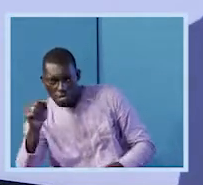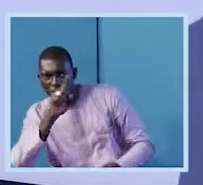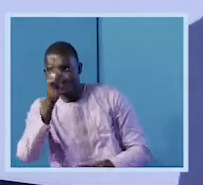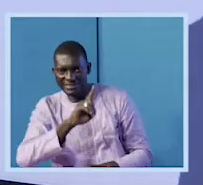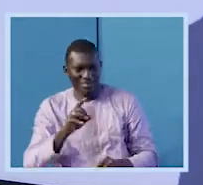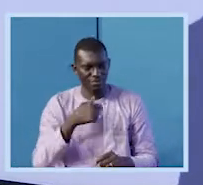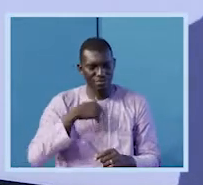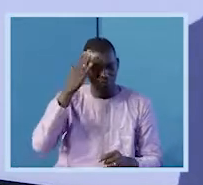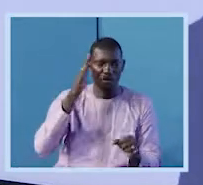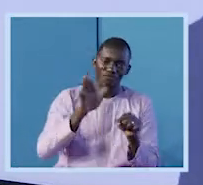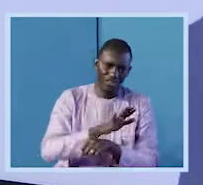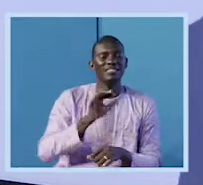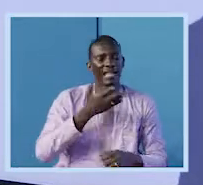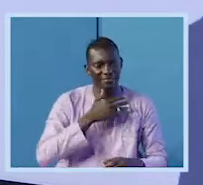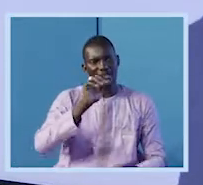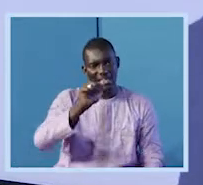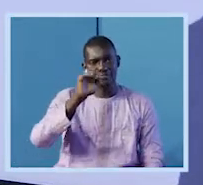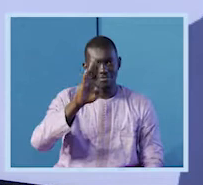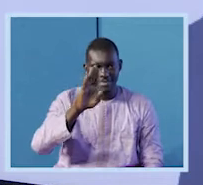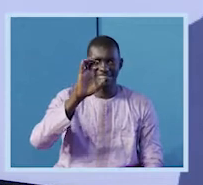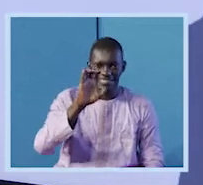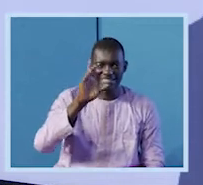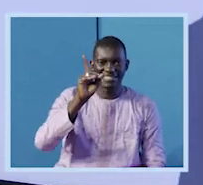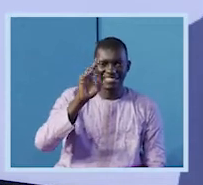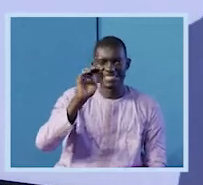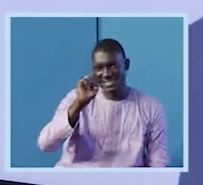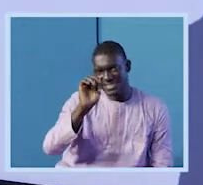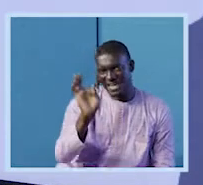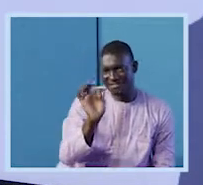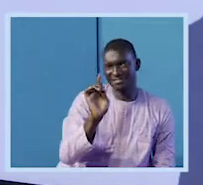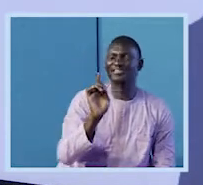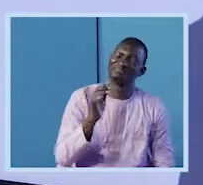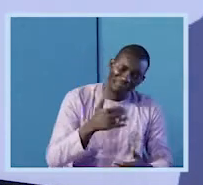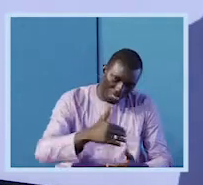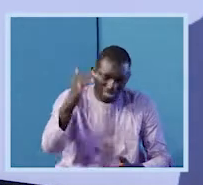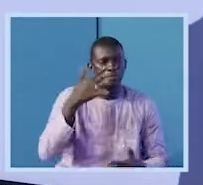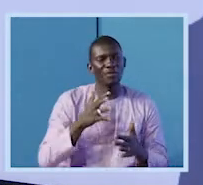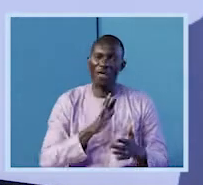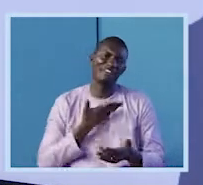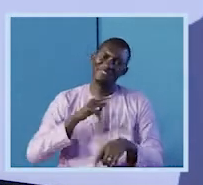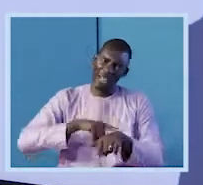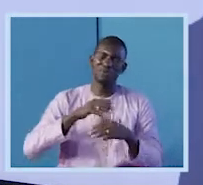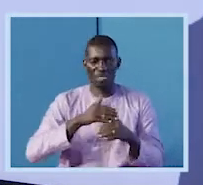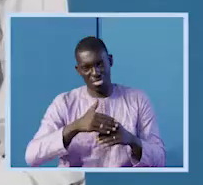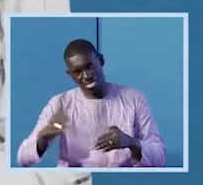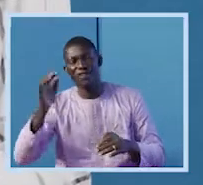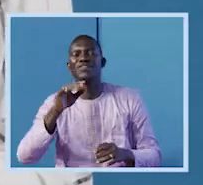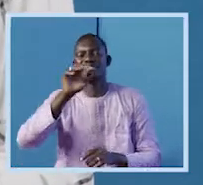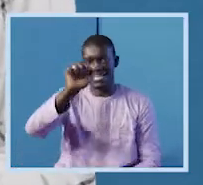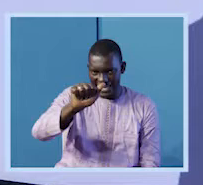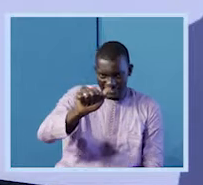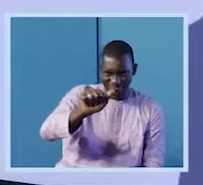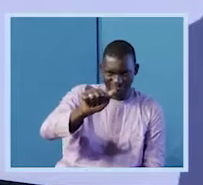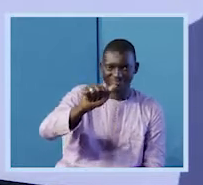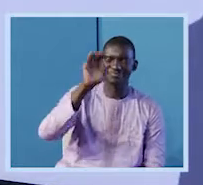is alphabet from A to Z. Yeah. So you have A, B, C, D, E, F. So I think maybe we will have time to go. Okay, so that is A. So this is